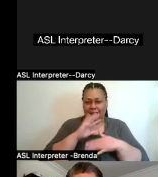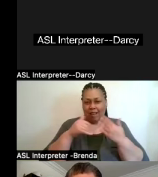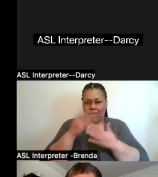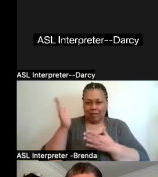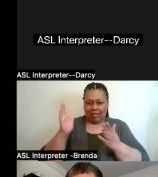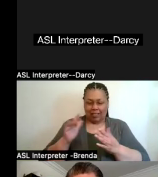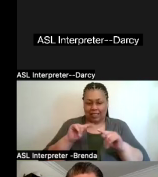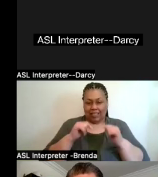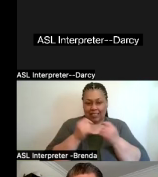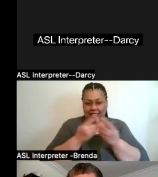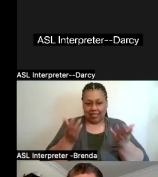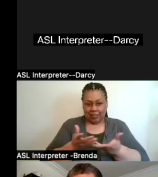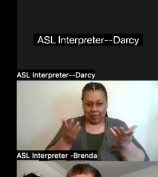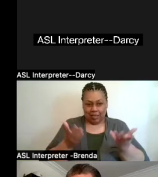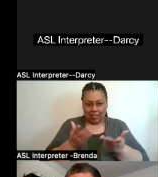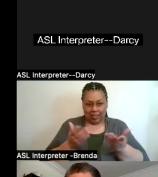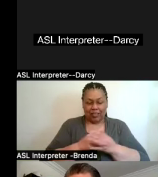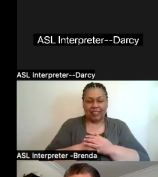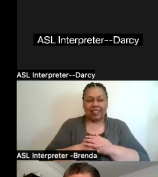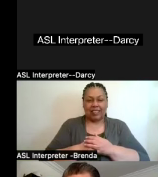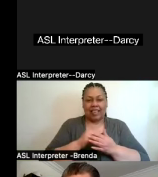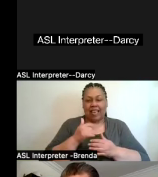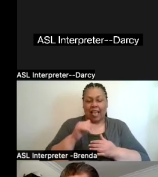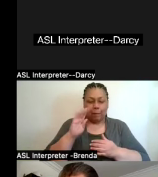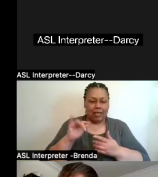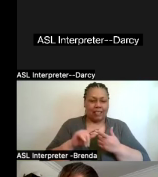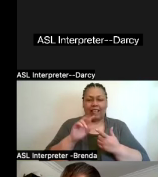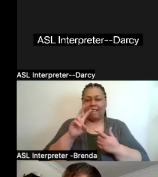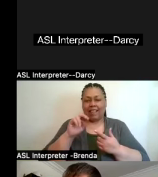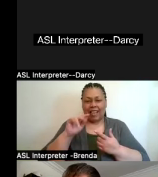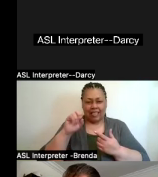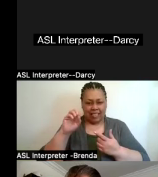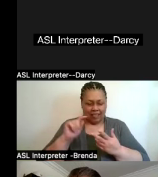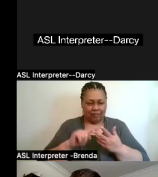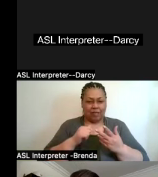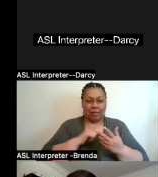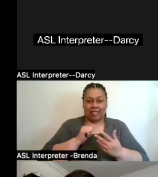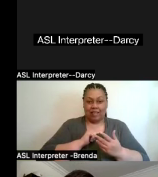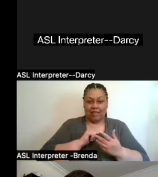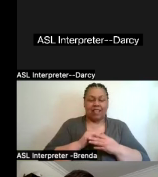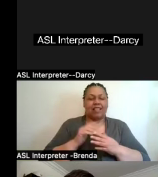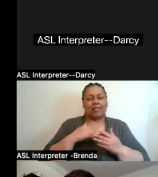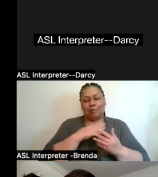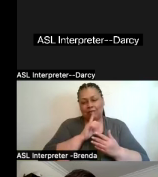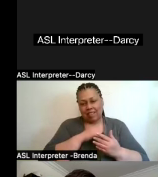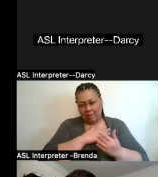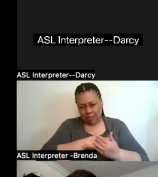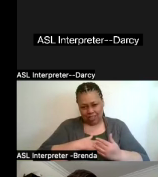at SCEC, Gabby, Vanessa, and myself. We really appreciate all the partnership